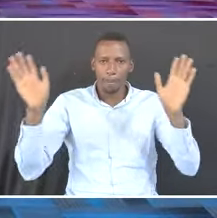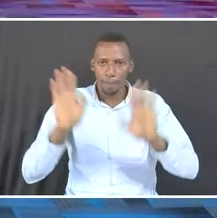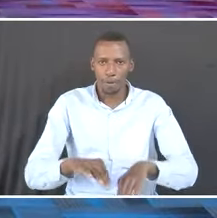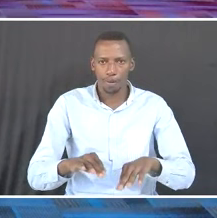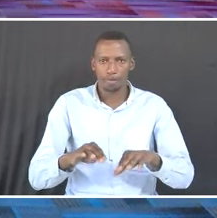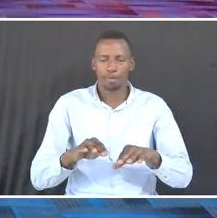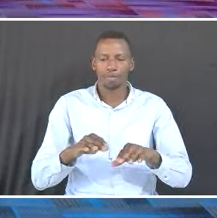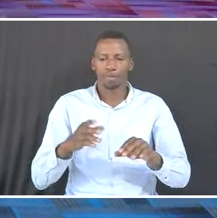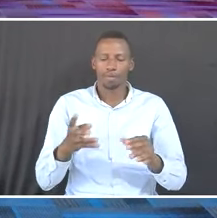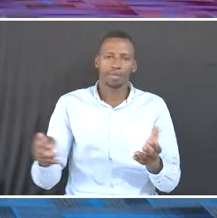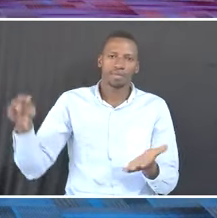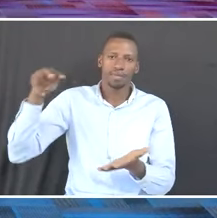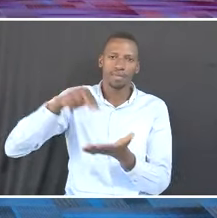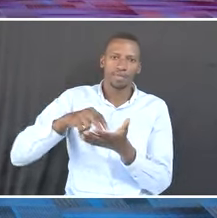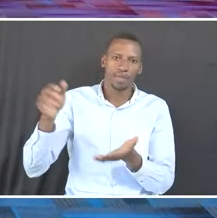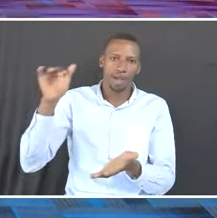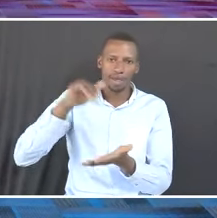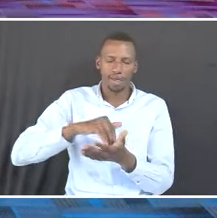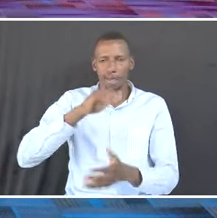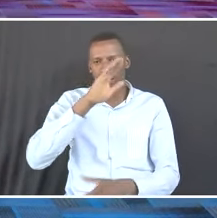to challenge God?